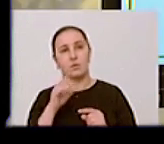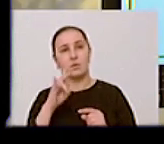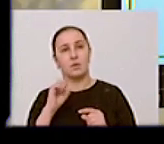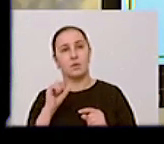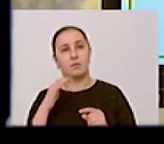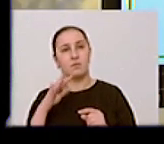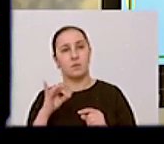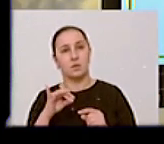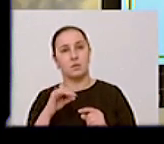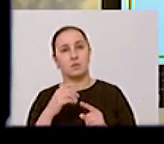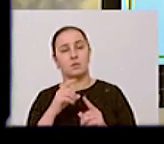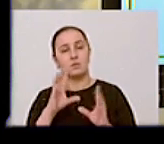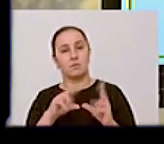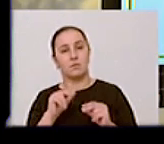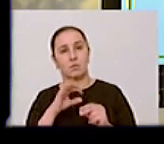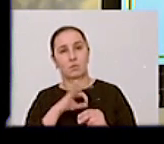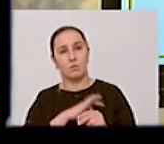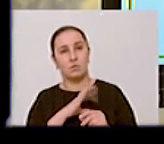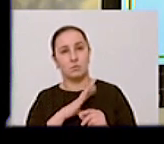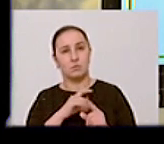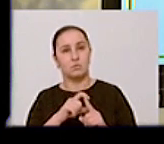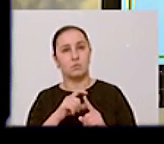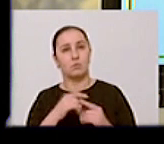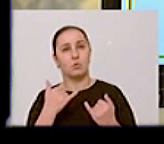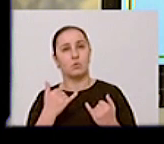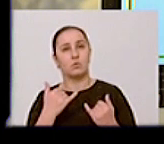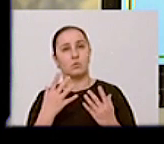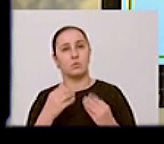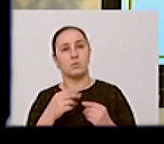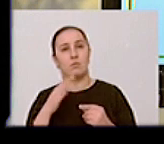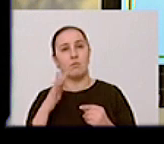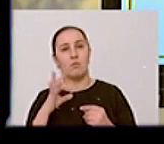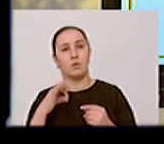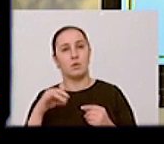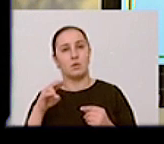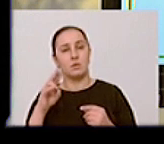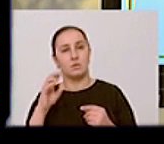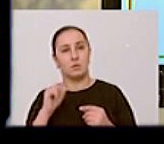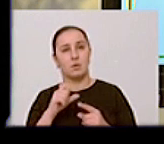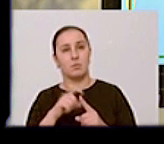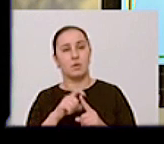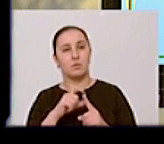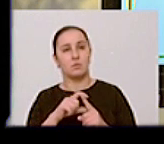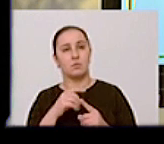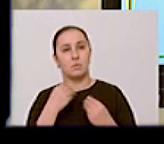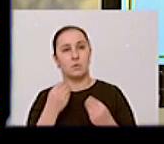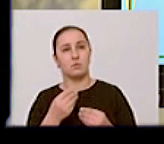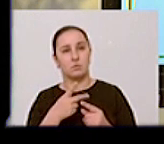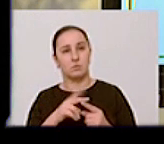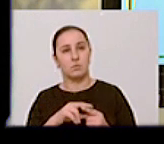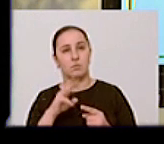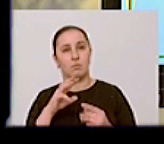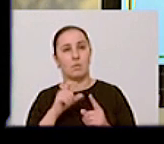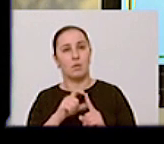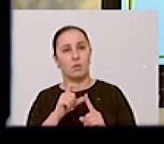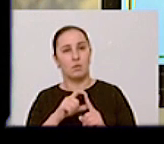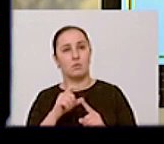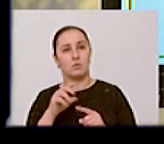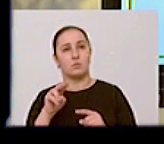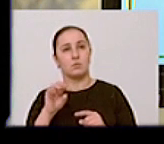nafi sifatida qo'llanilgan so'z bugungi kundagi foyda ma'nosini beruvchi so'z bilan